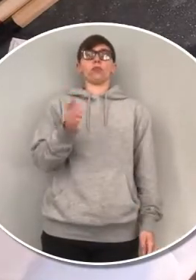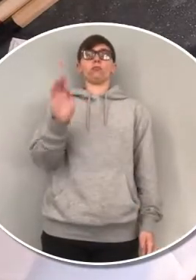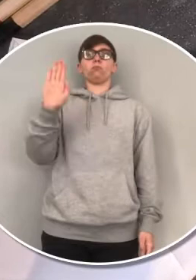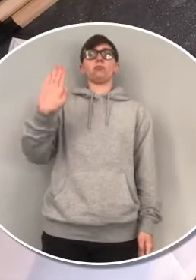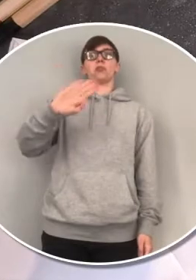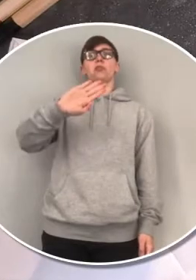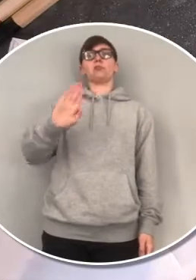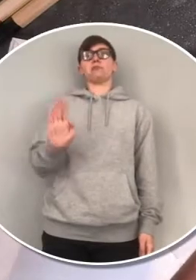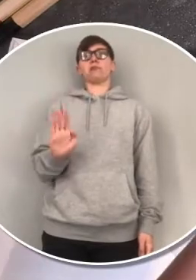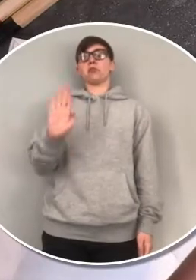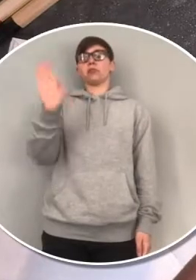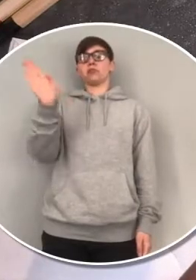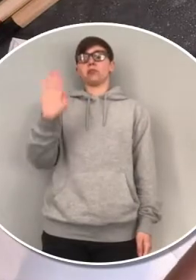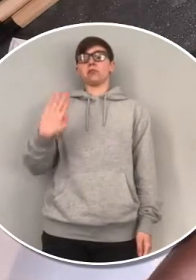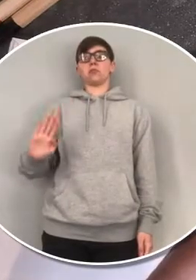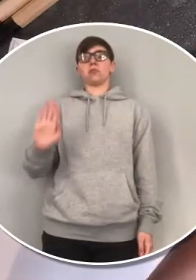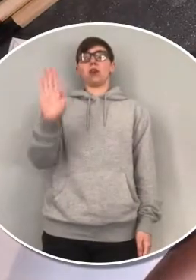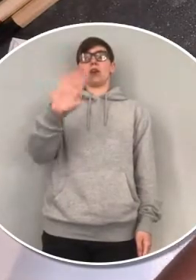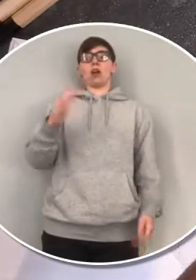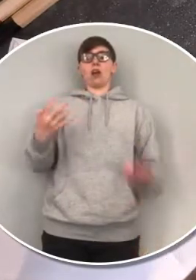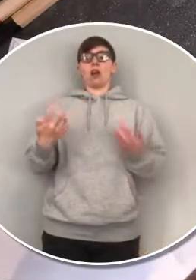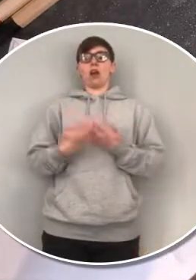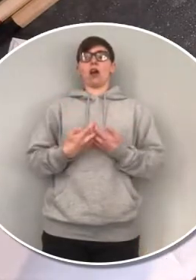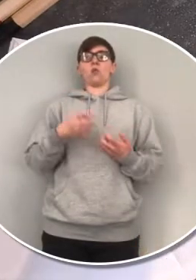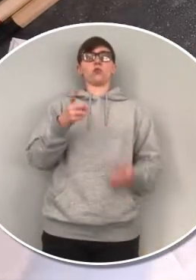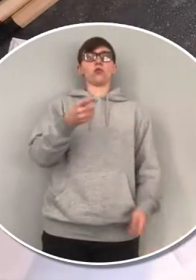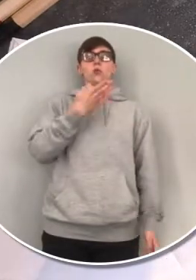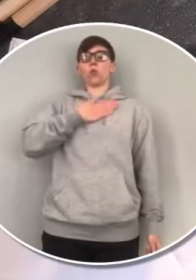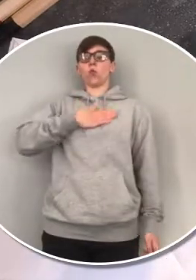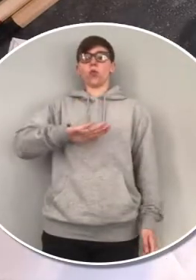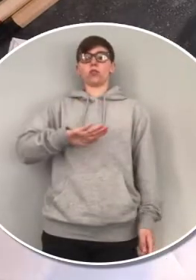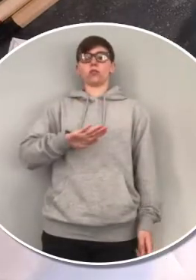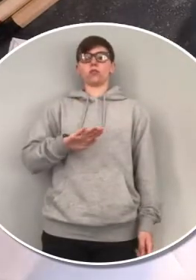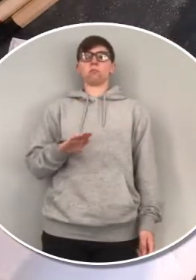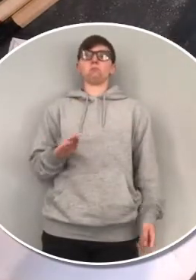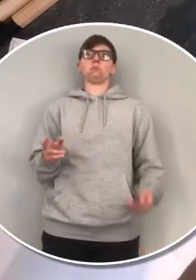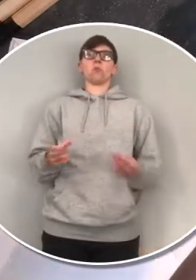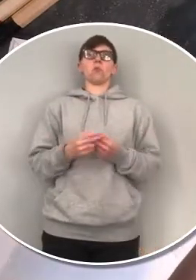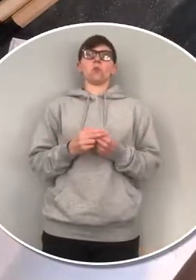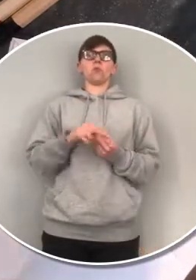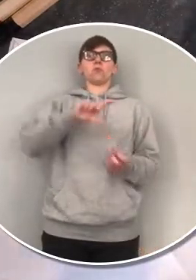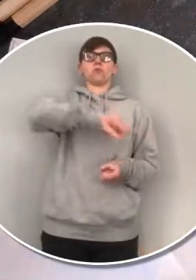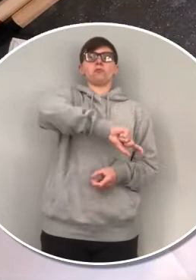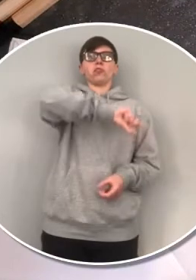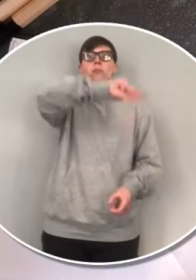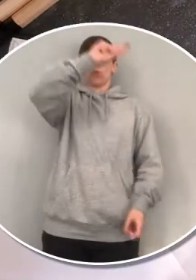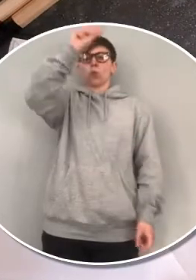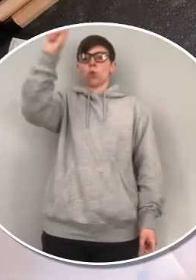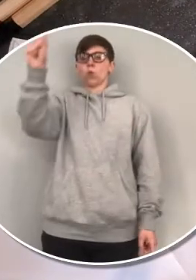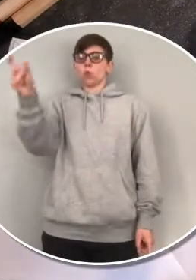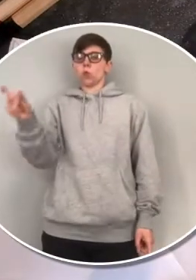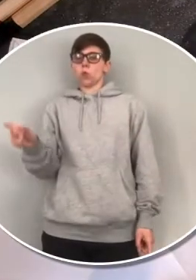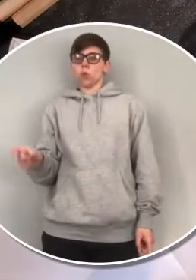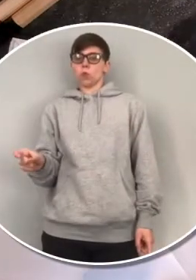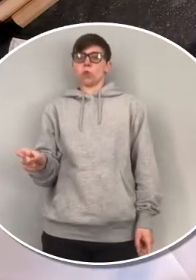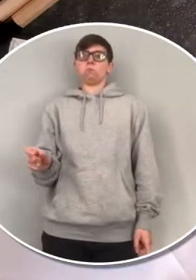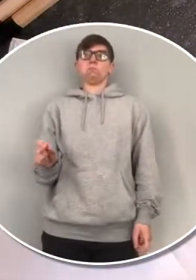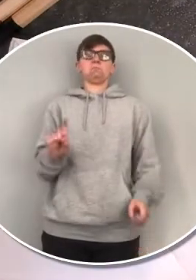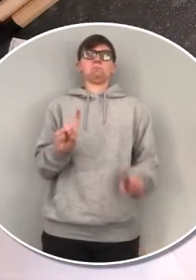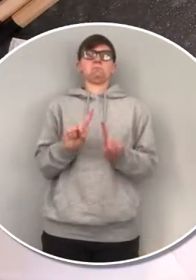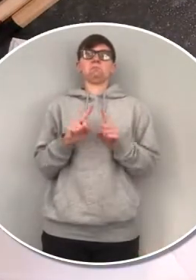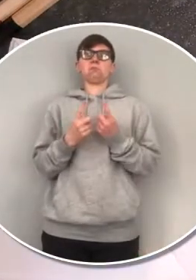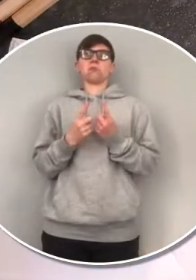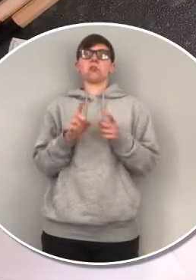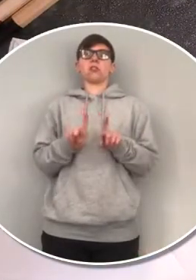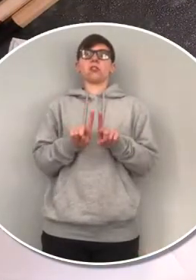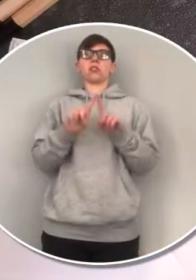opening nice and neatly, and not more neatly than I'm doing, and fold it down again